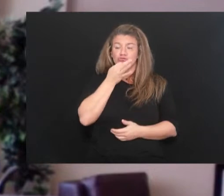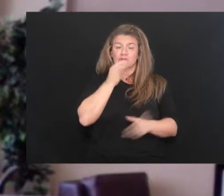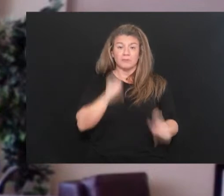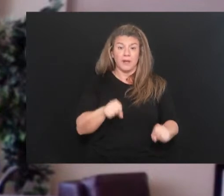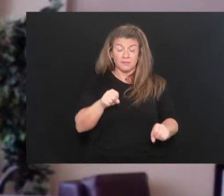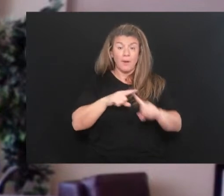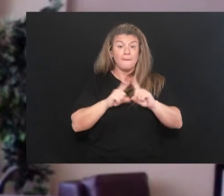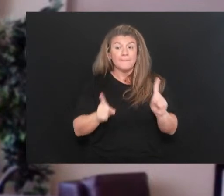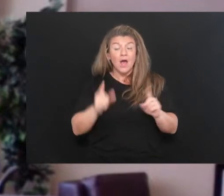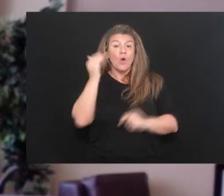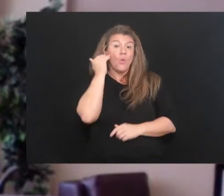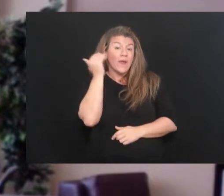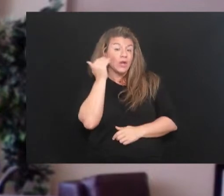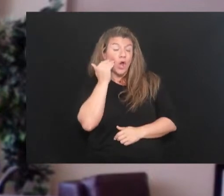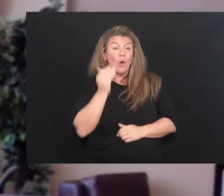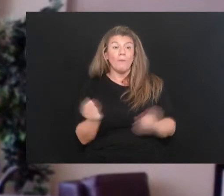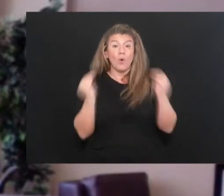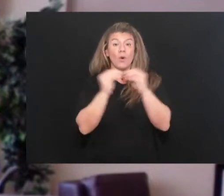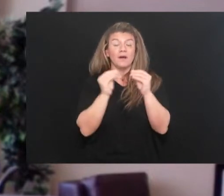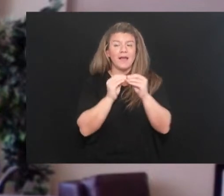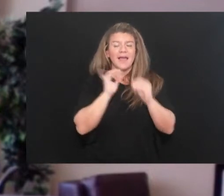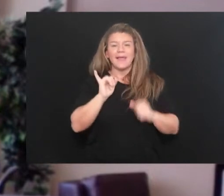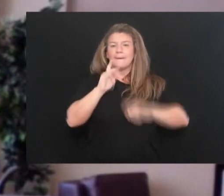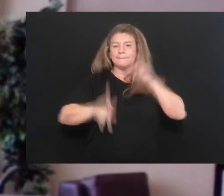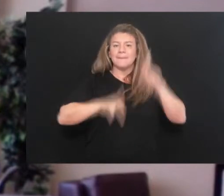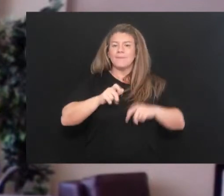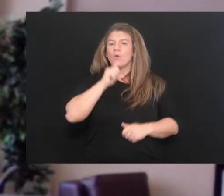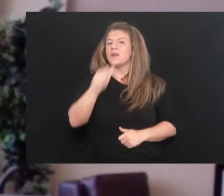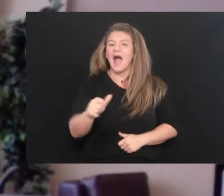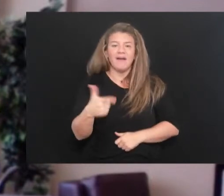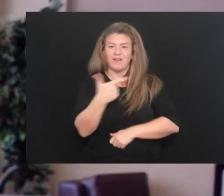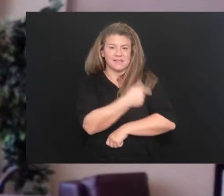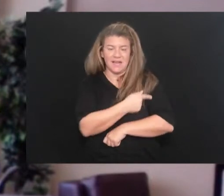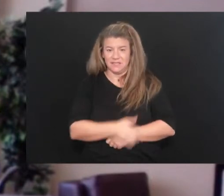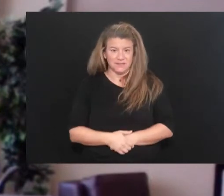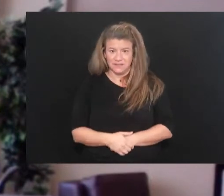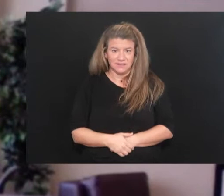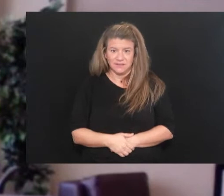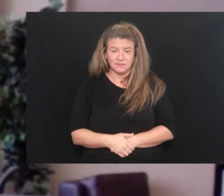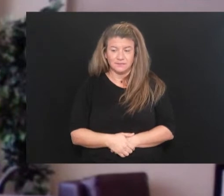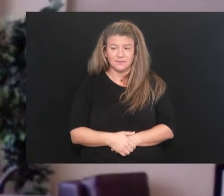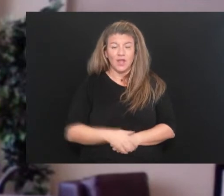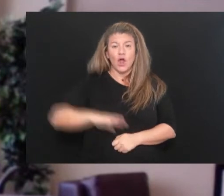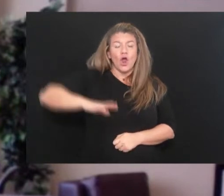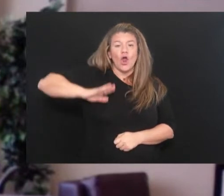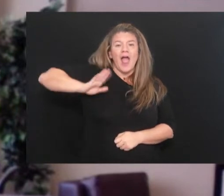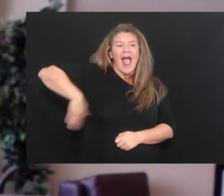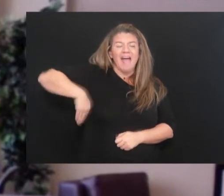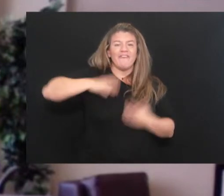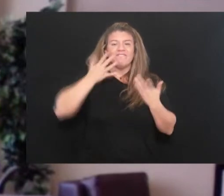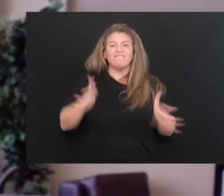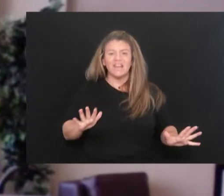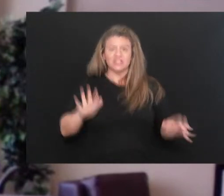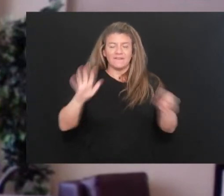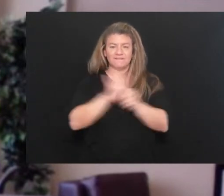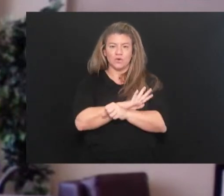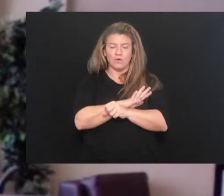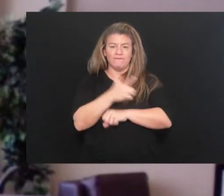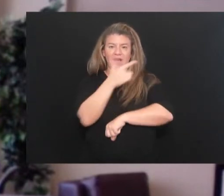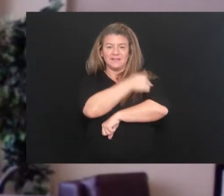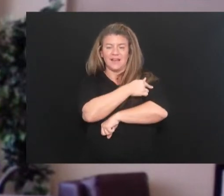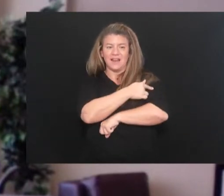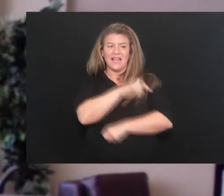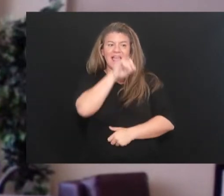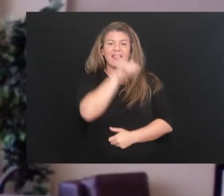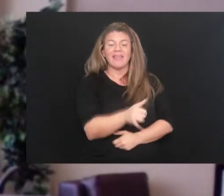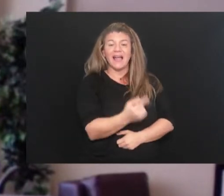know even more that it's the people not vaccinated or who haven't finished their vaccination series. They're the ones that